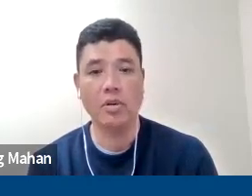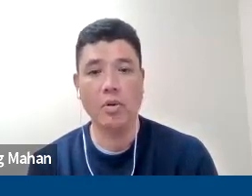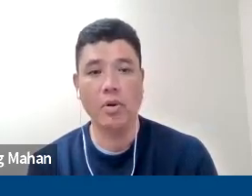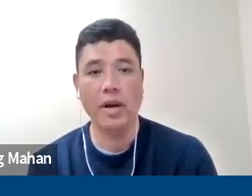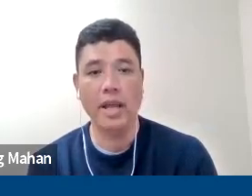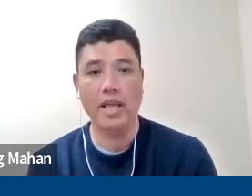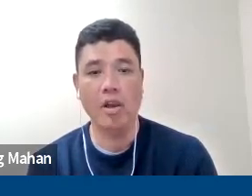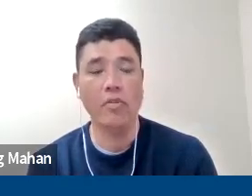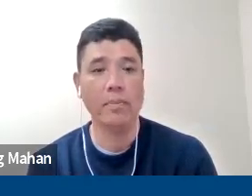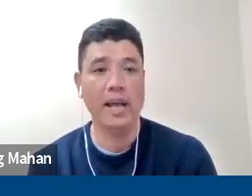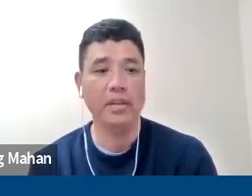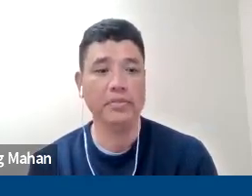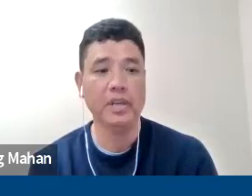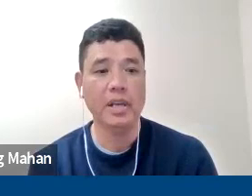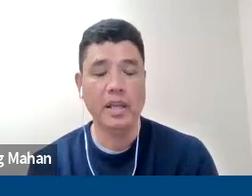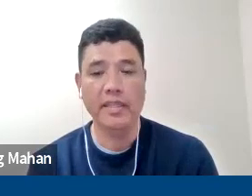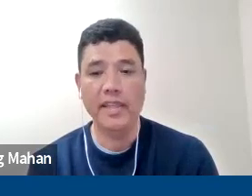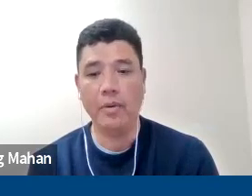methods and materials.